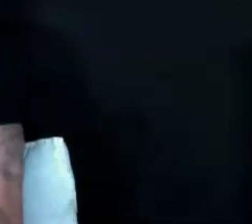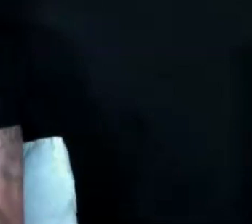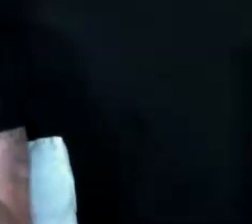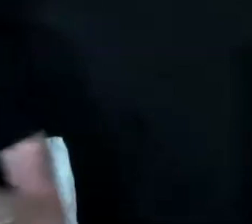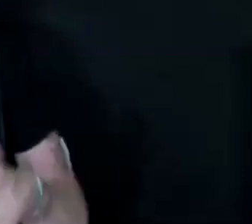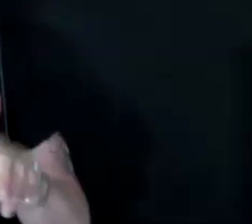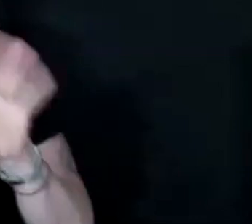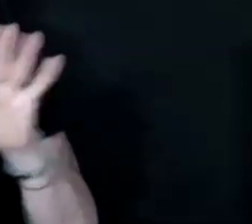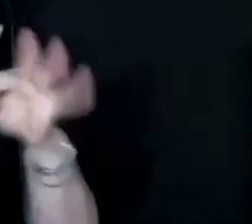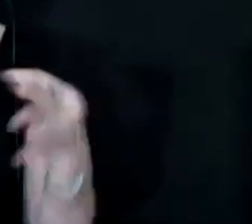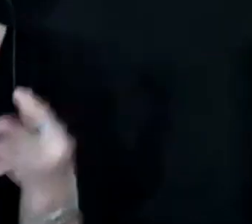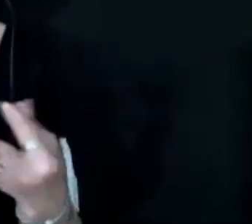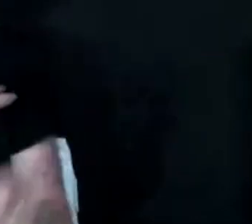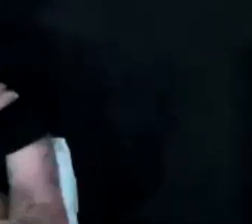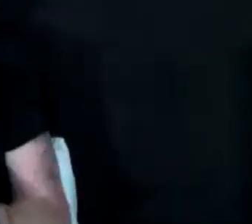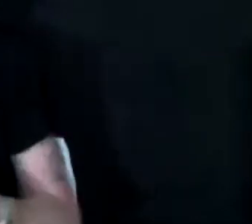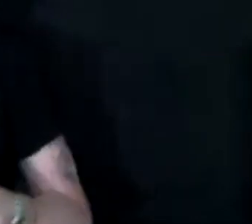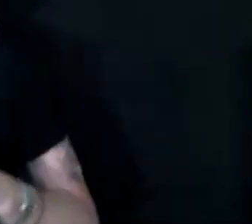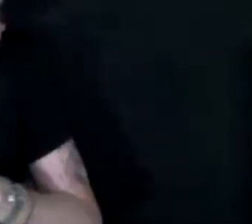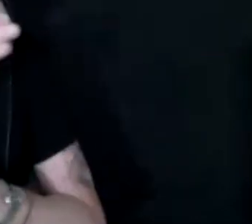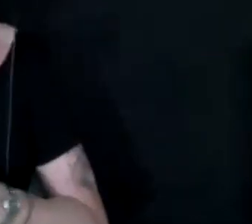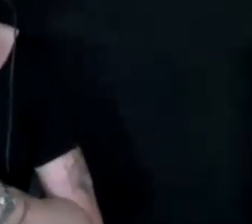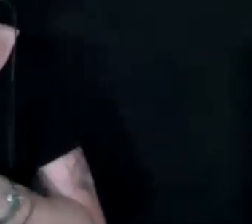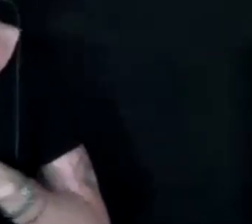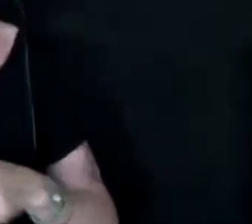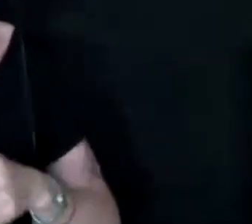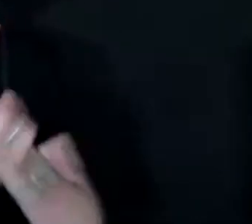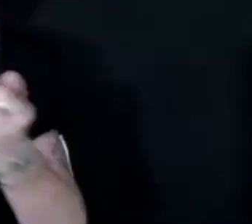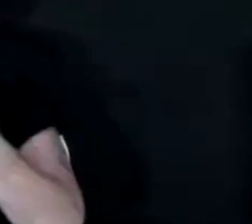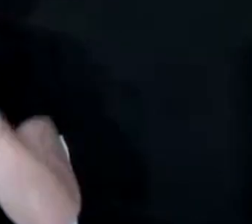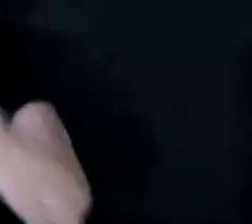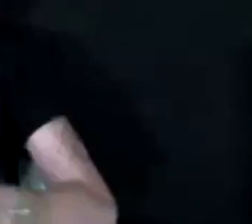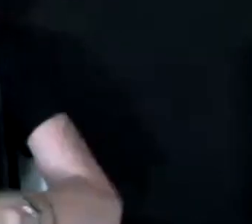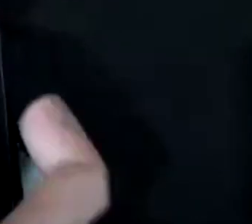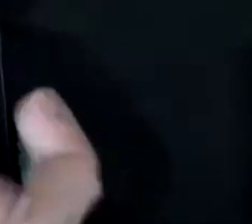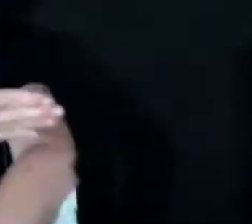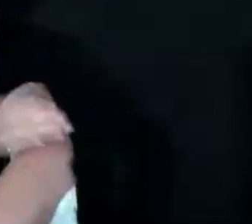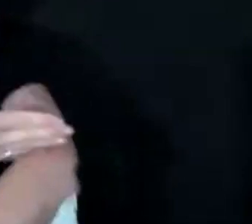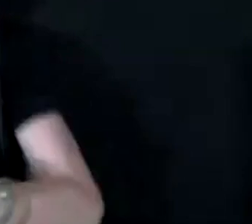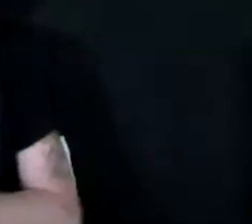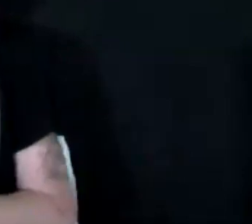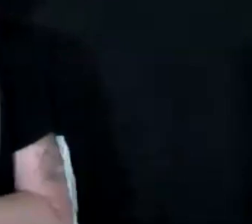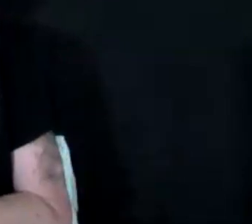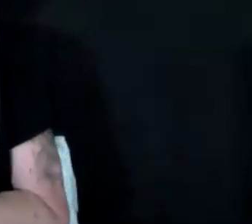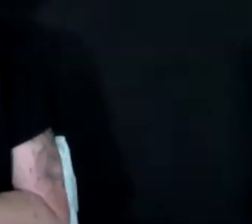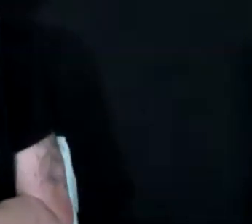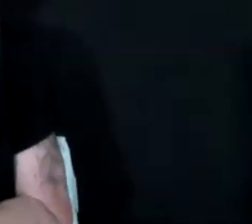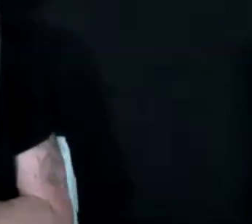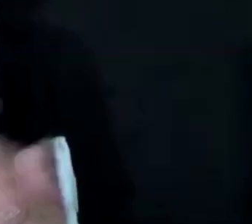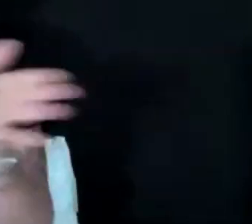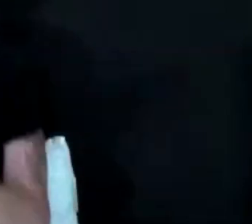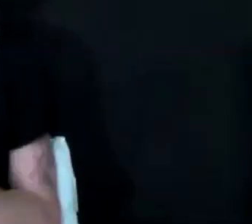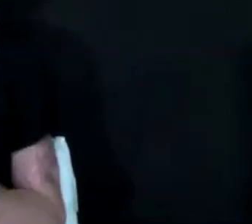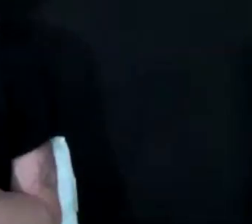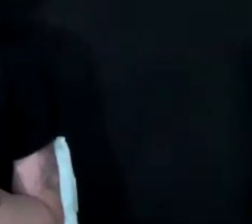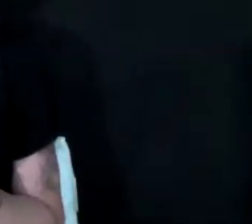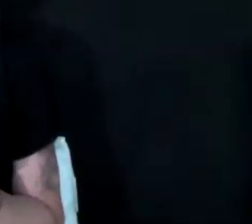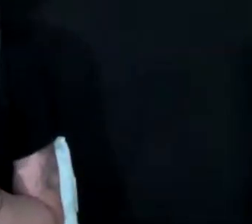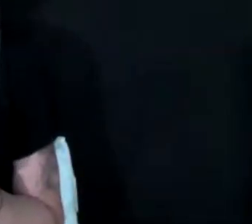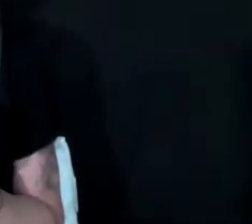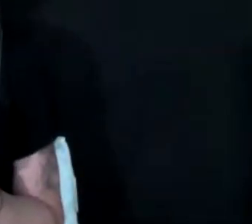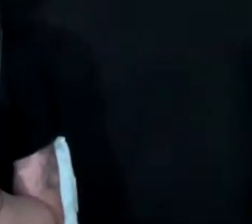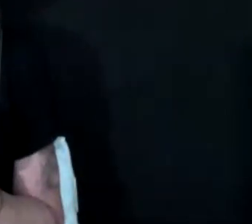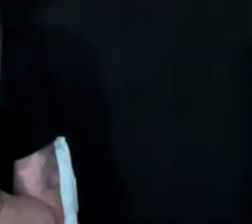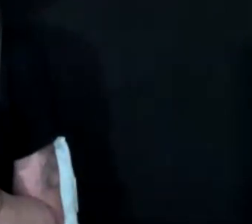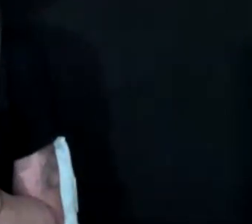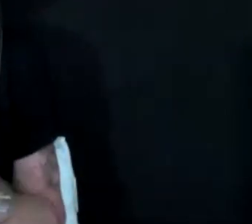and organizations. We've enhanced quite a bit. So again, my name is Joel Perlman. I'm married to wife